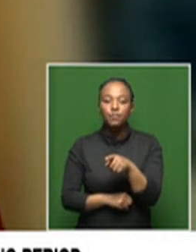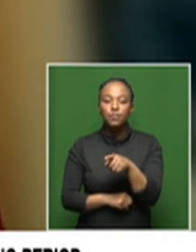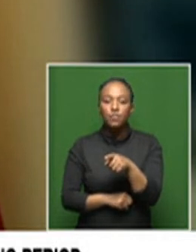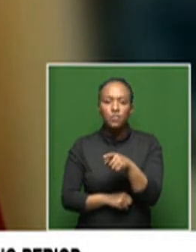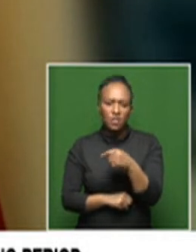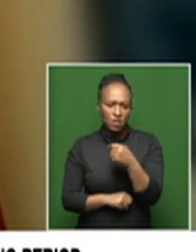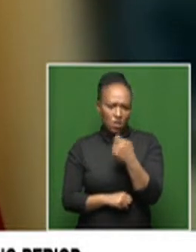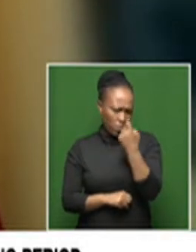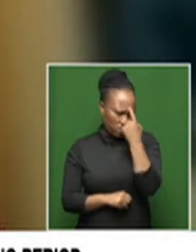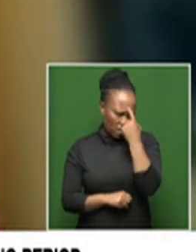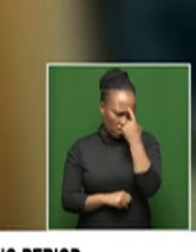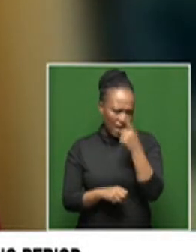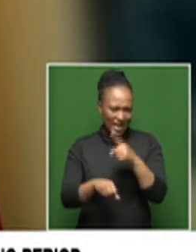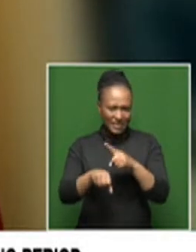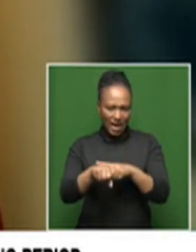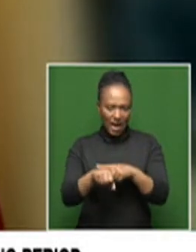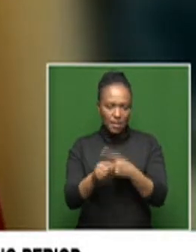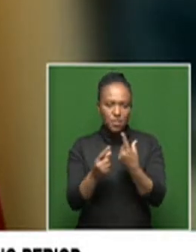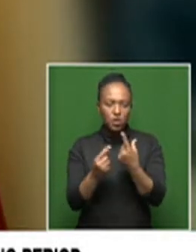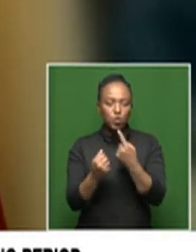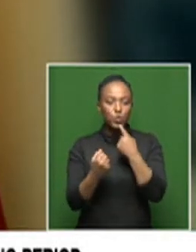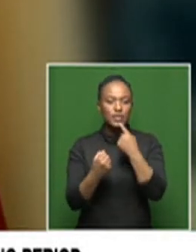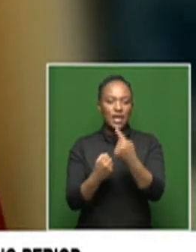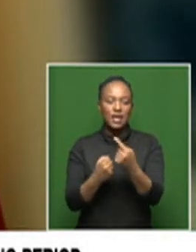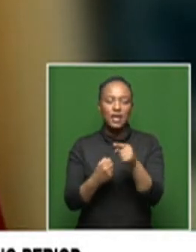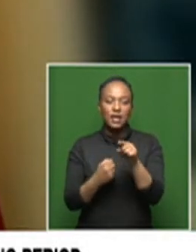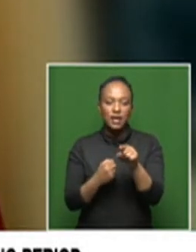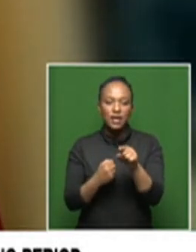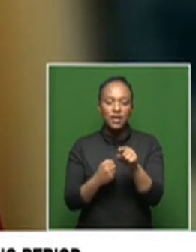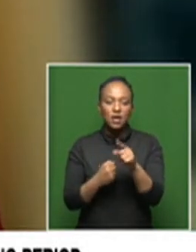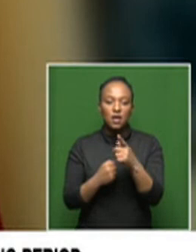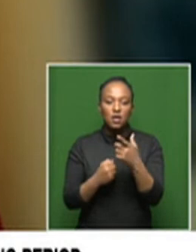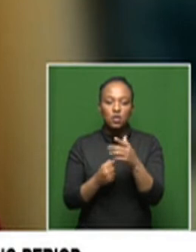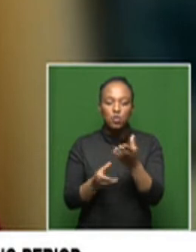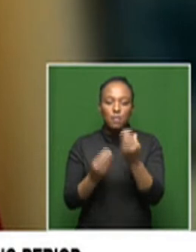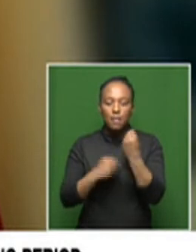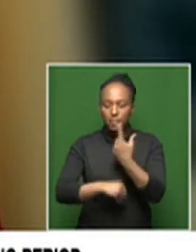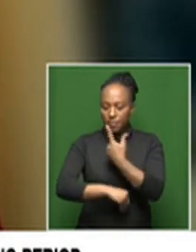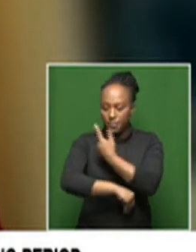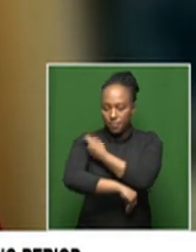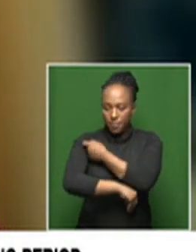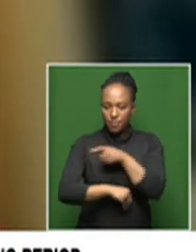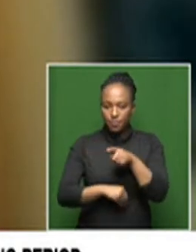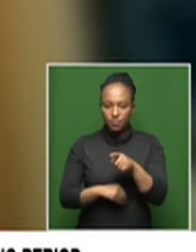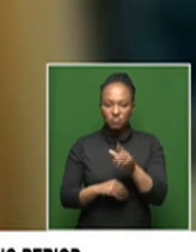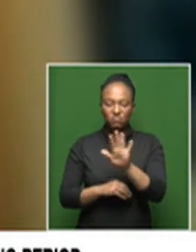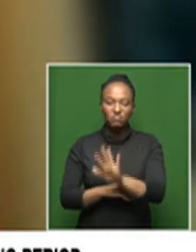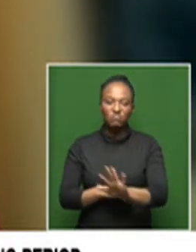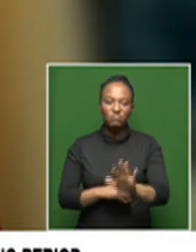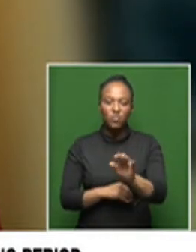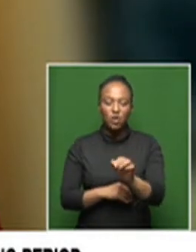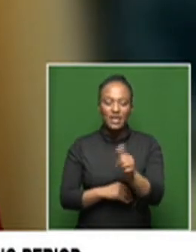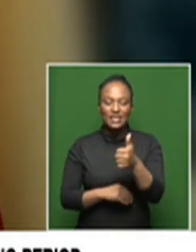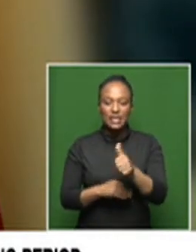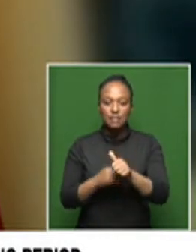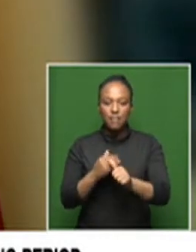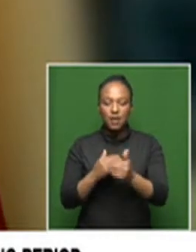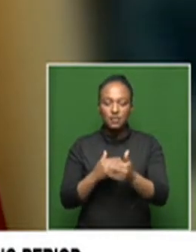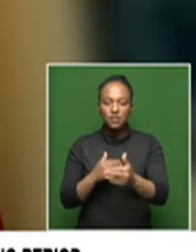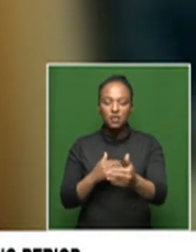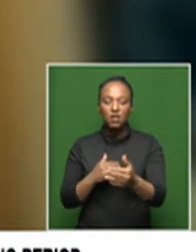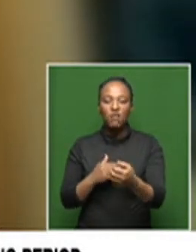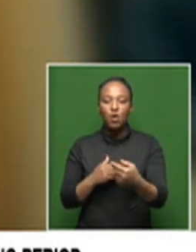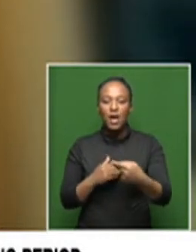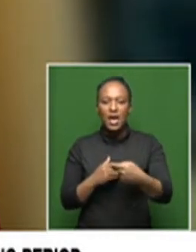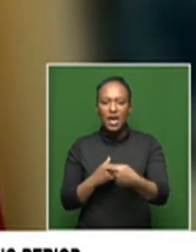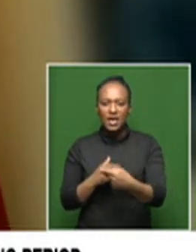think that the optimal time to boost a vaccination series would probably be around 6 months with the Ad26.